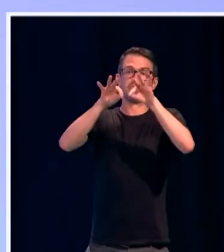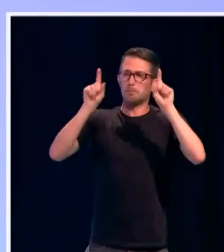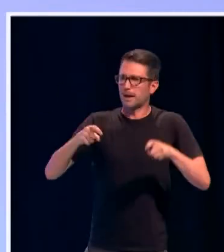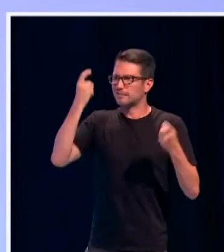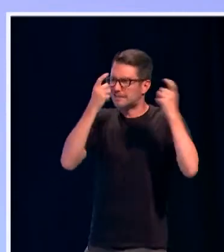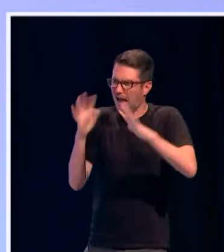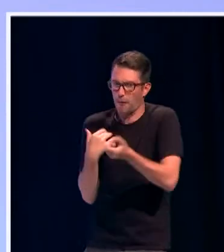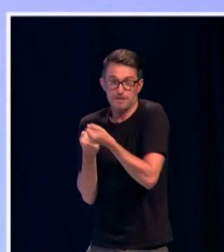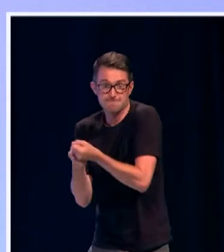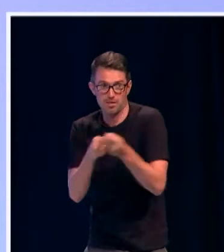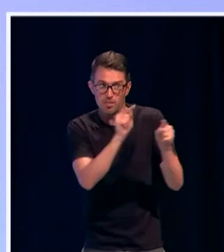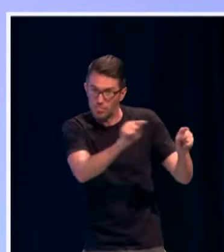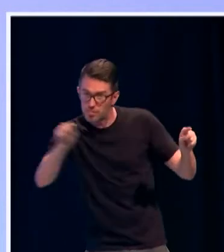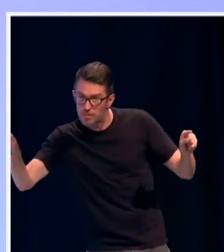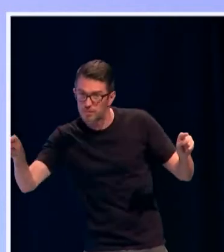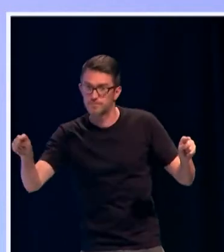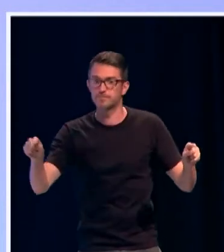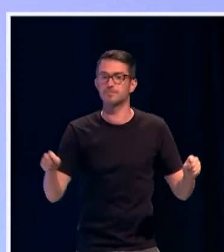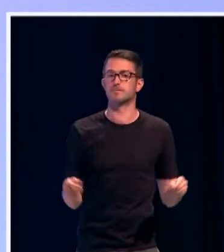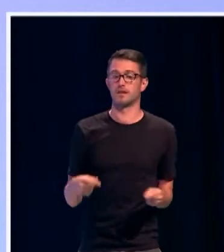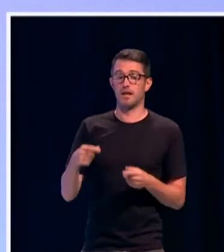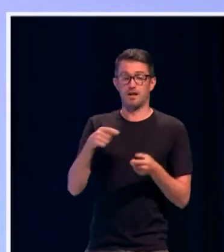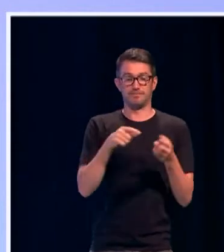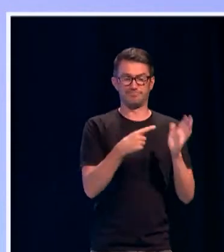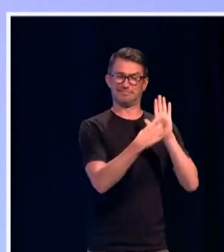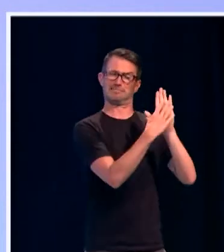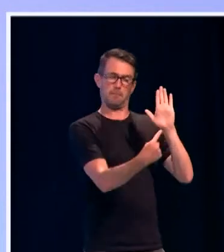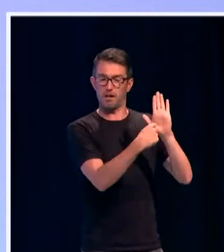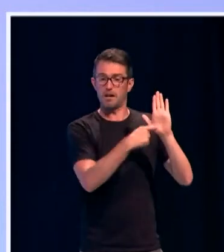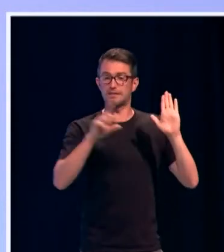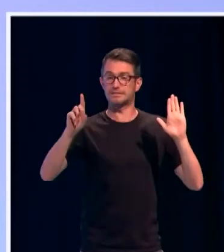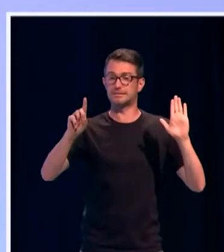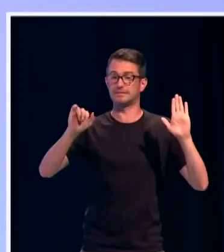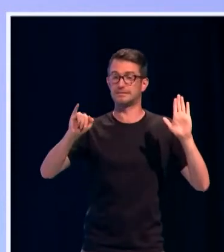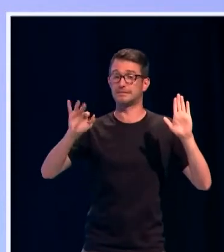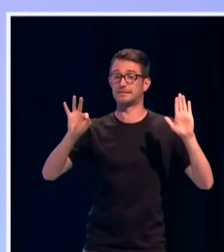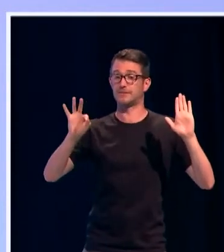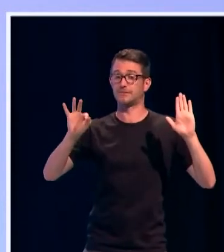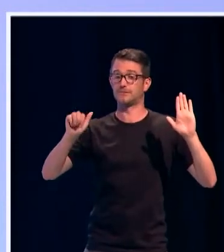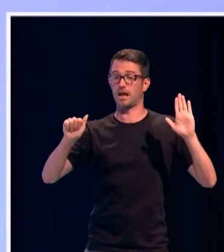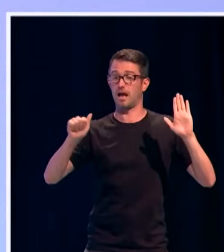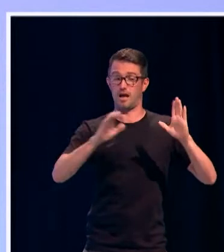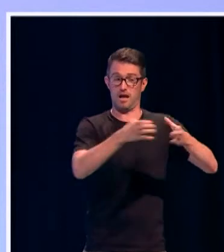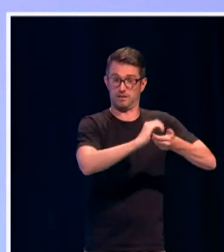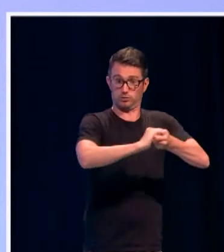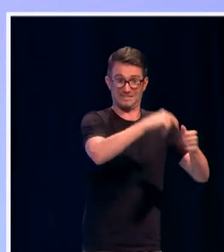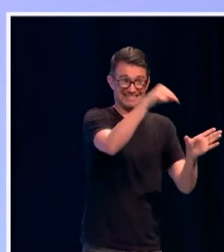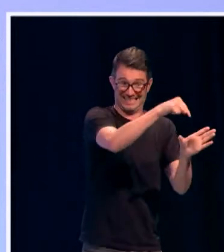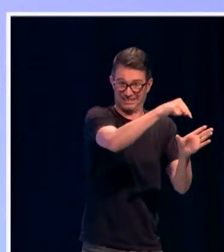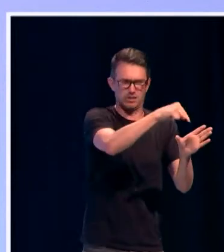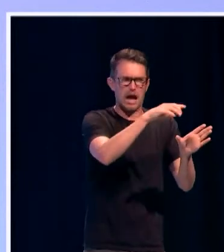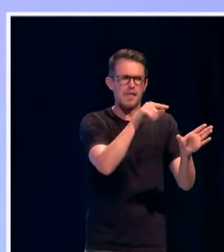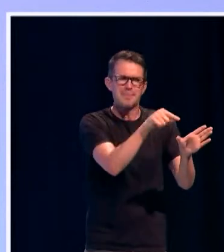example, DFAT funding to IDA supports participants of DPOs at international events like this